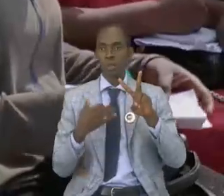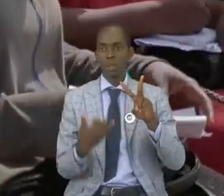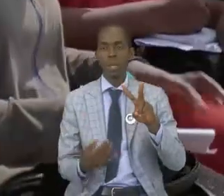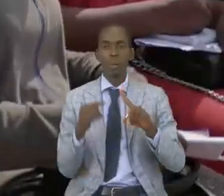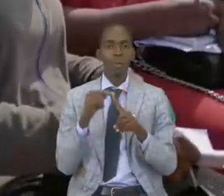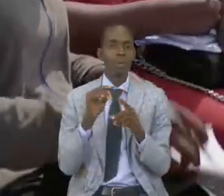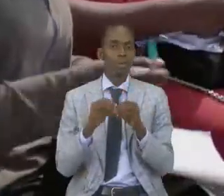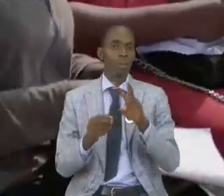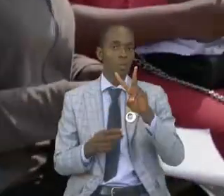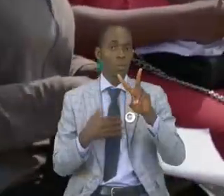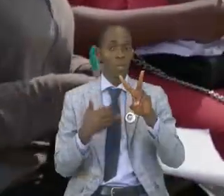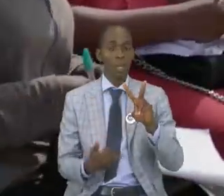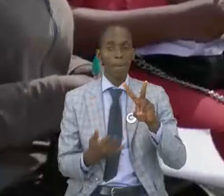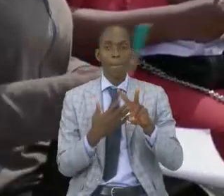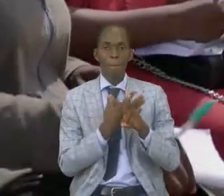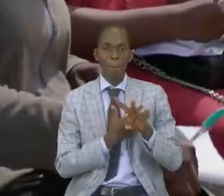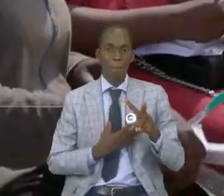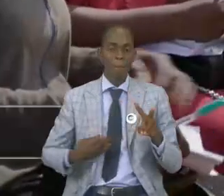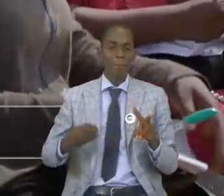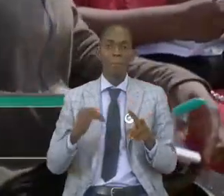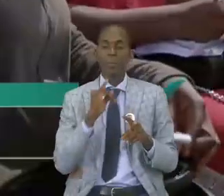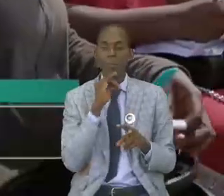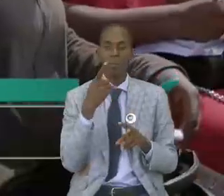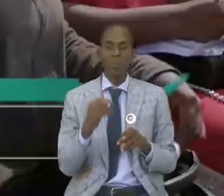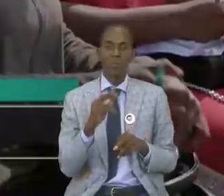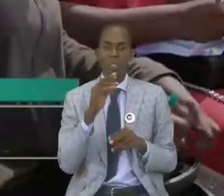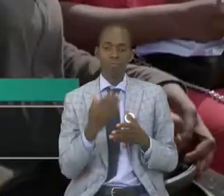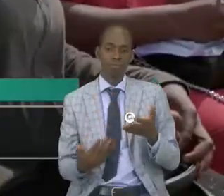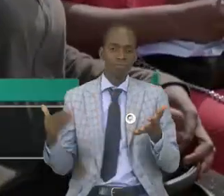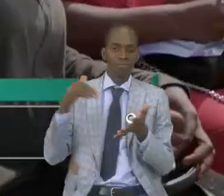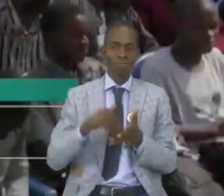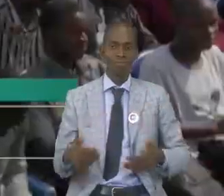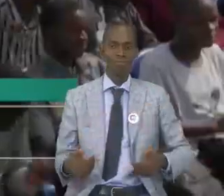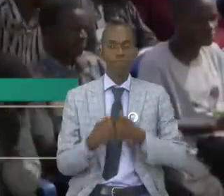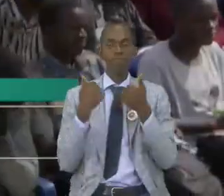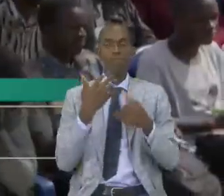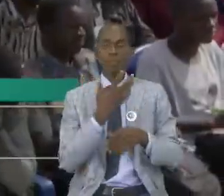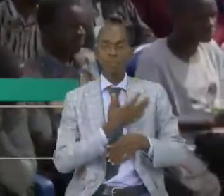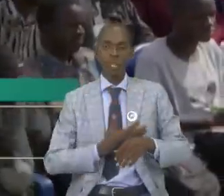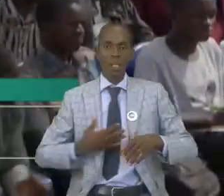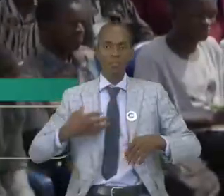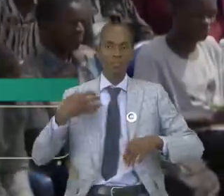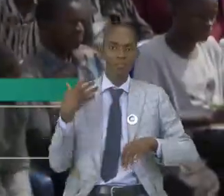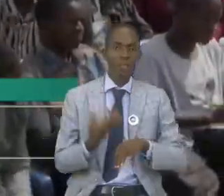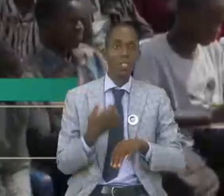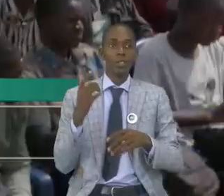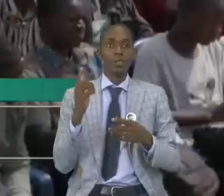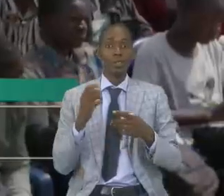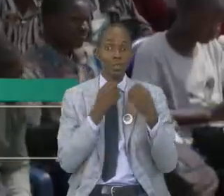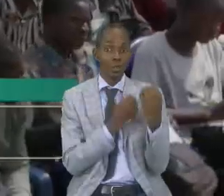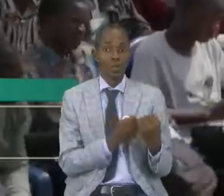number 2, and it's the rechallenged and toughened nature, so that we can